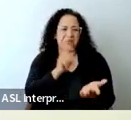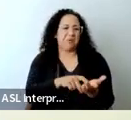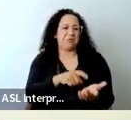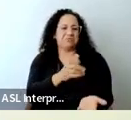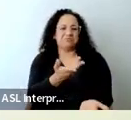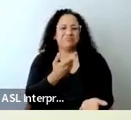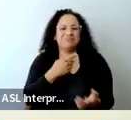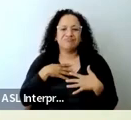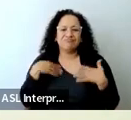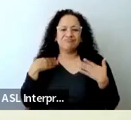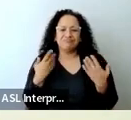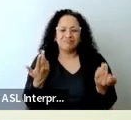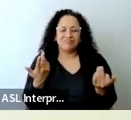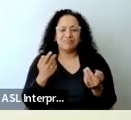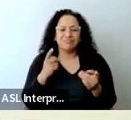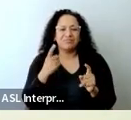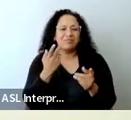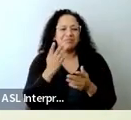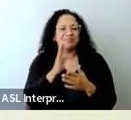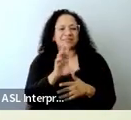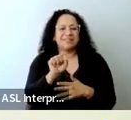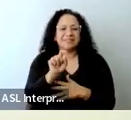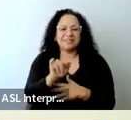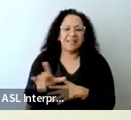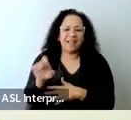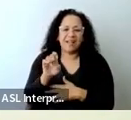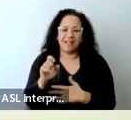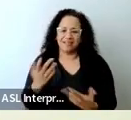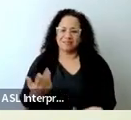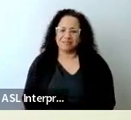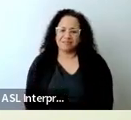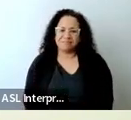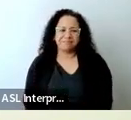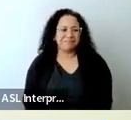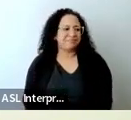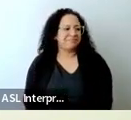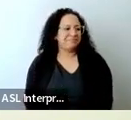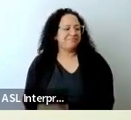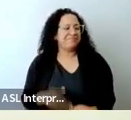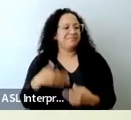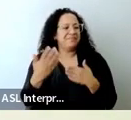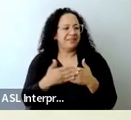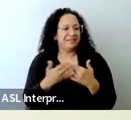it. It's just kind of his style. Next slide, please.